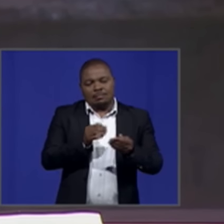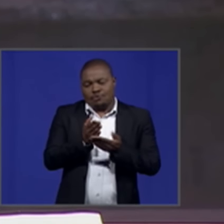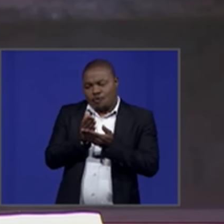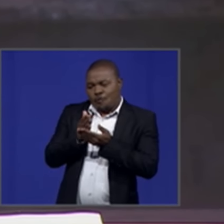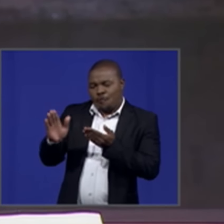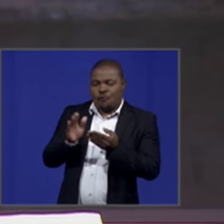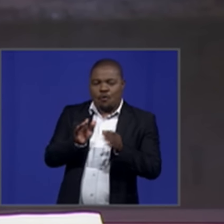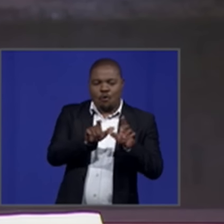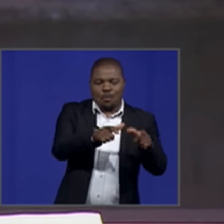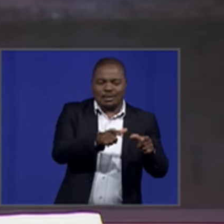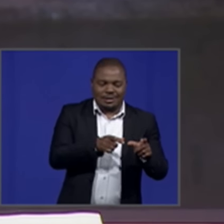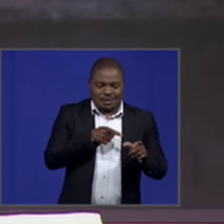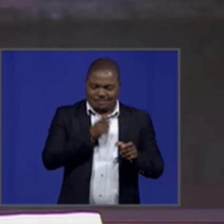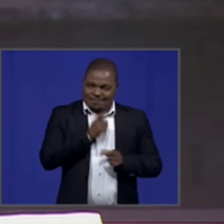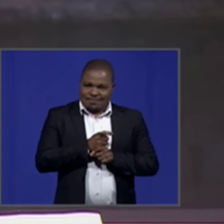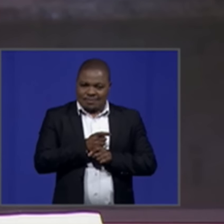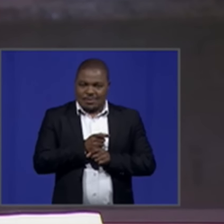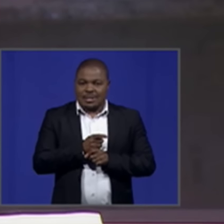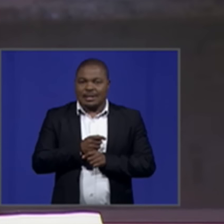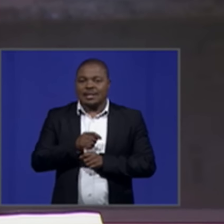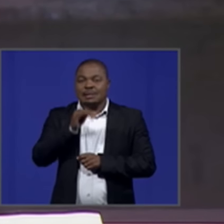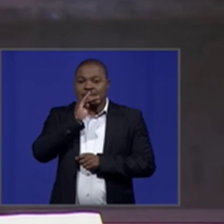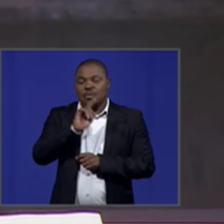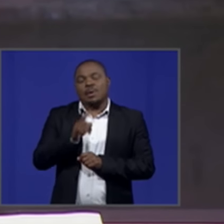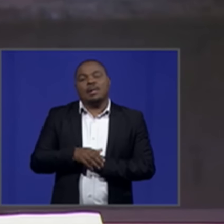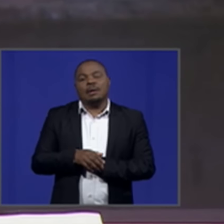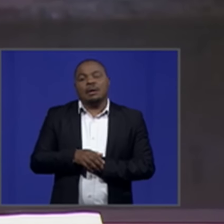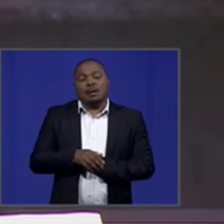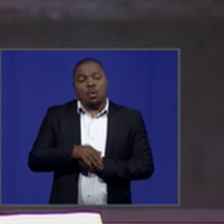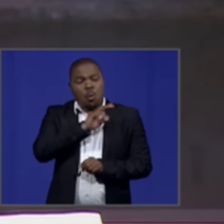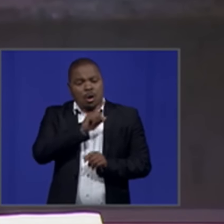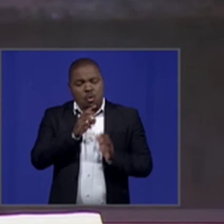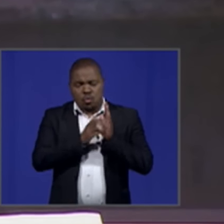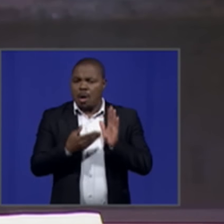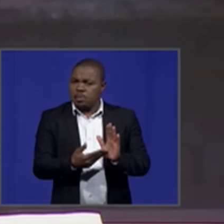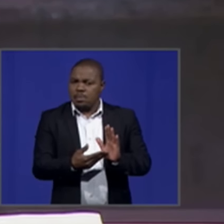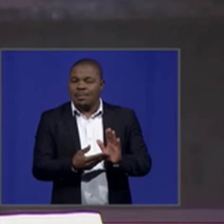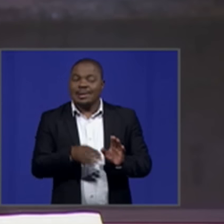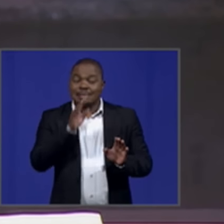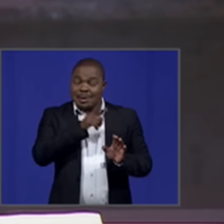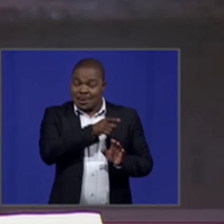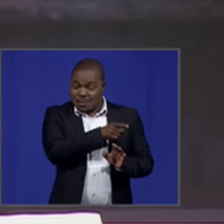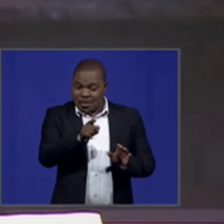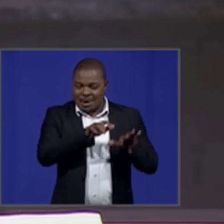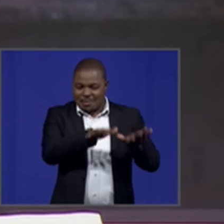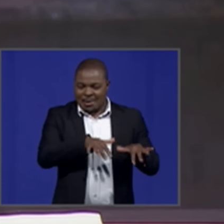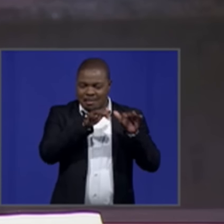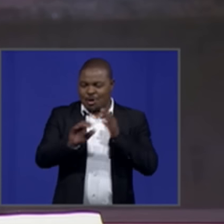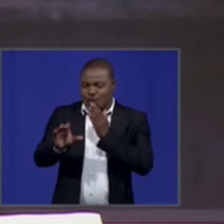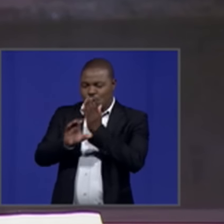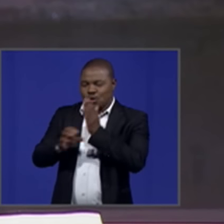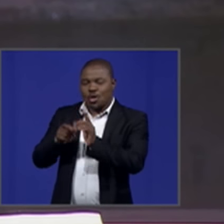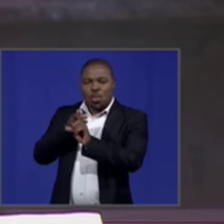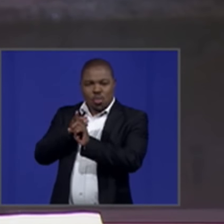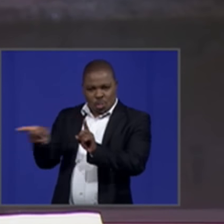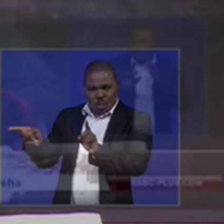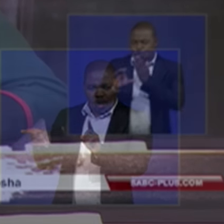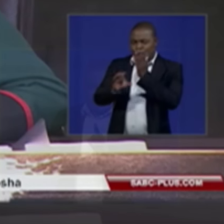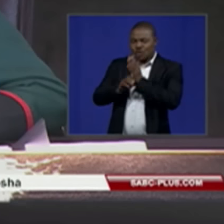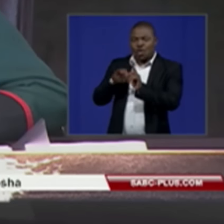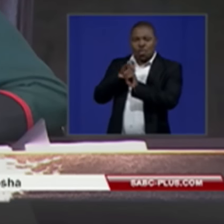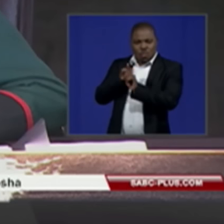as envisaged in the MA rules is inconsistent with the Constitution, invalid,